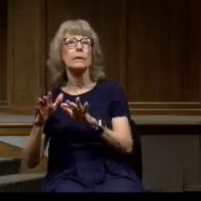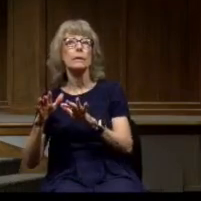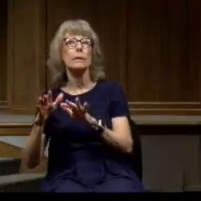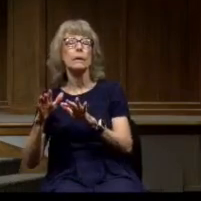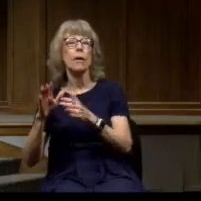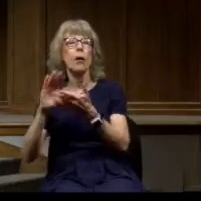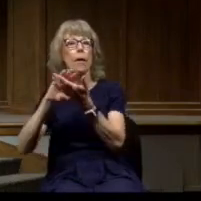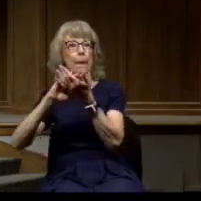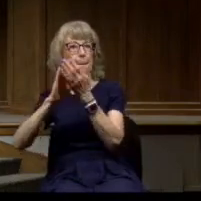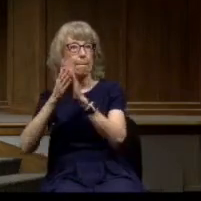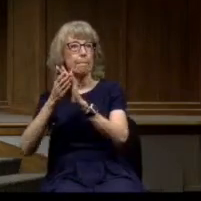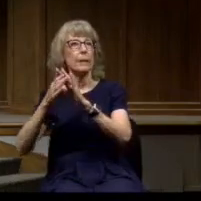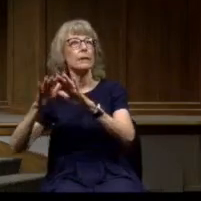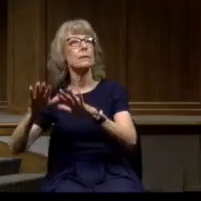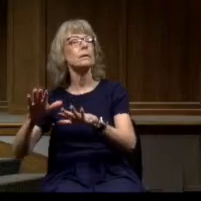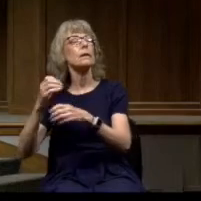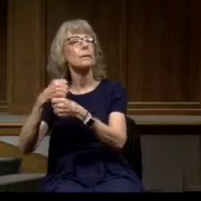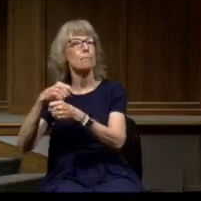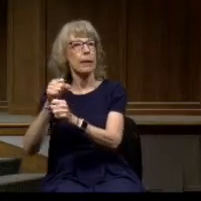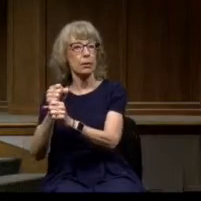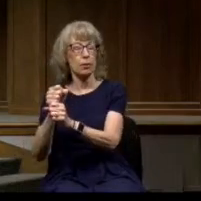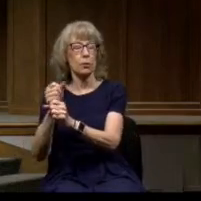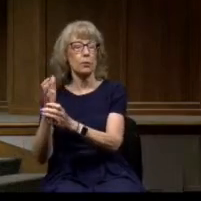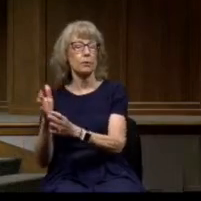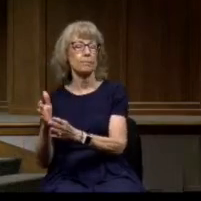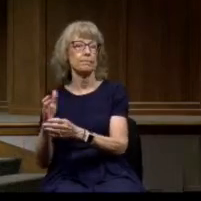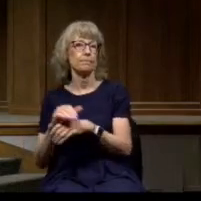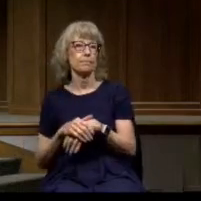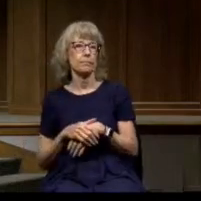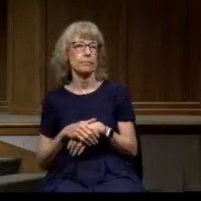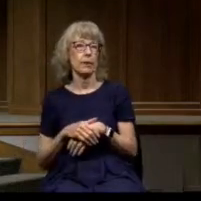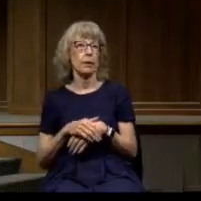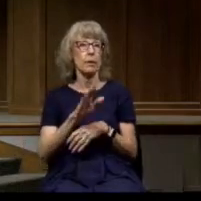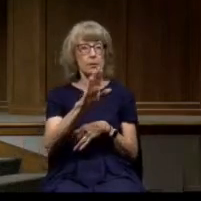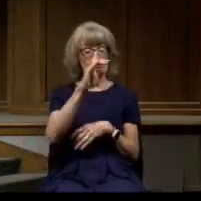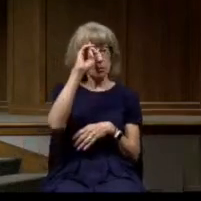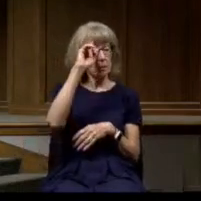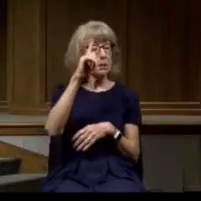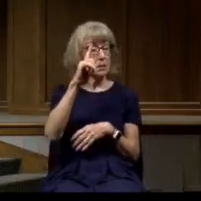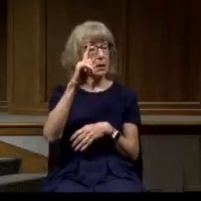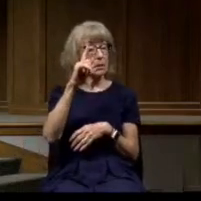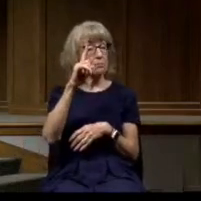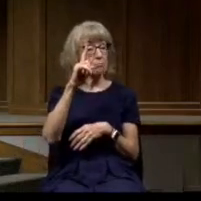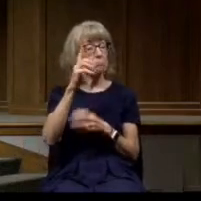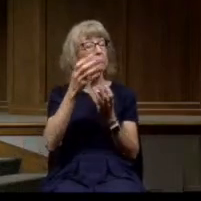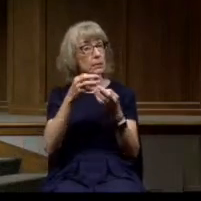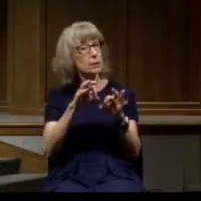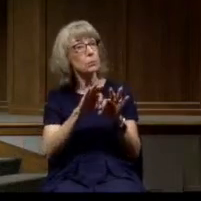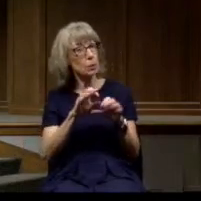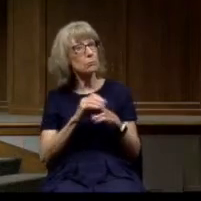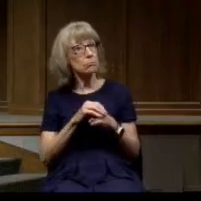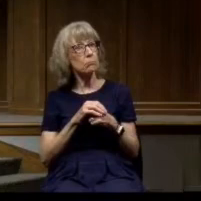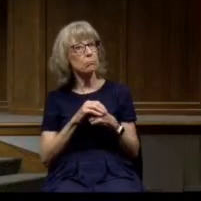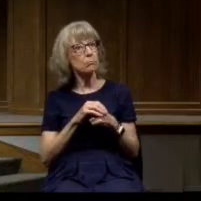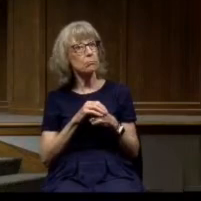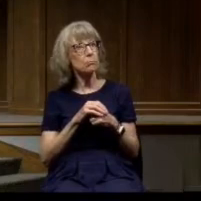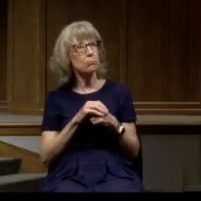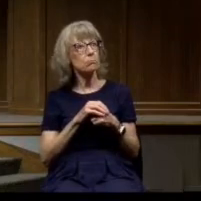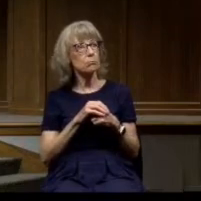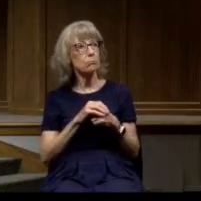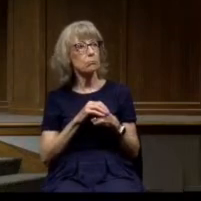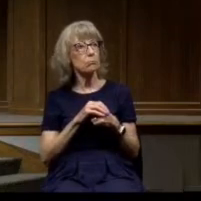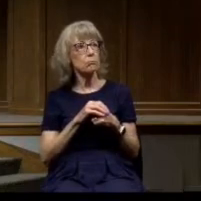the peacemakers. So your intellect matters, and the issues do matter.